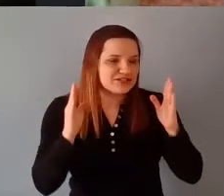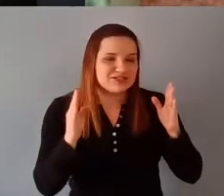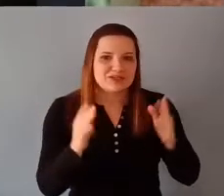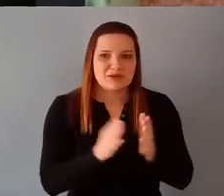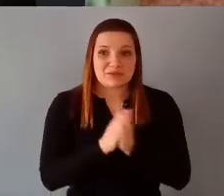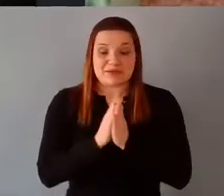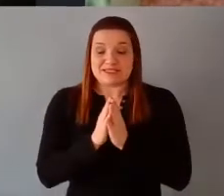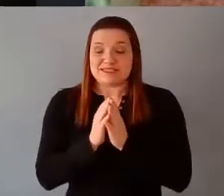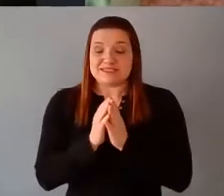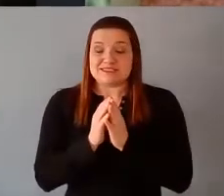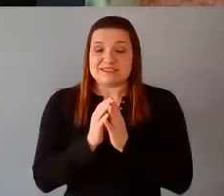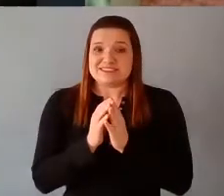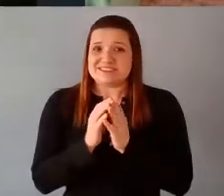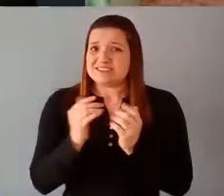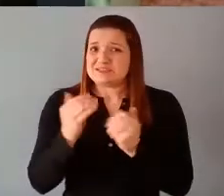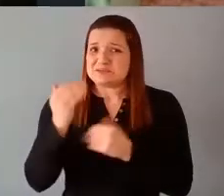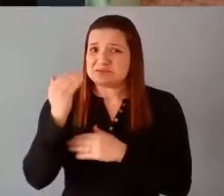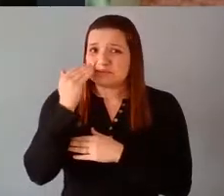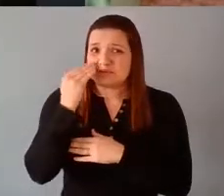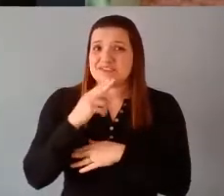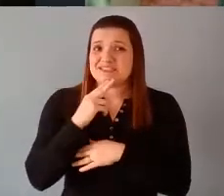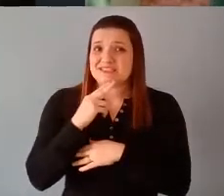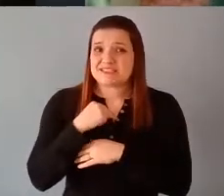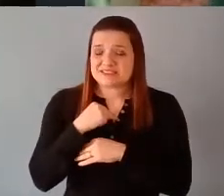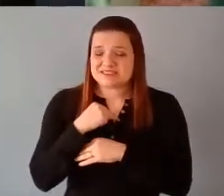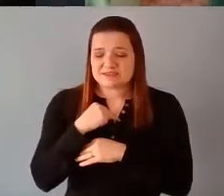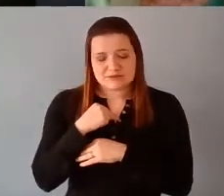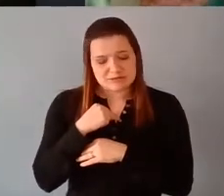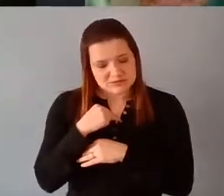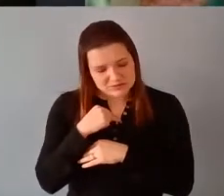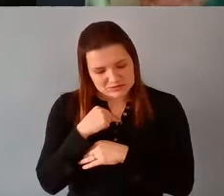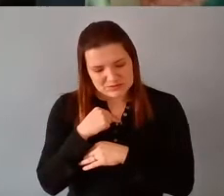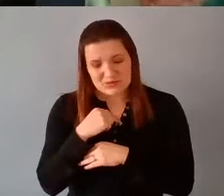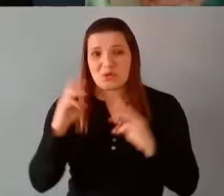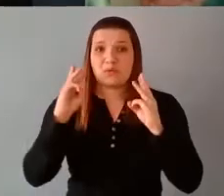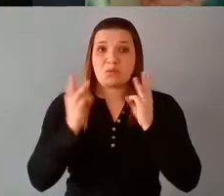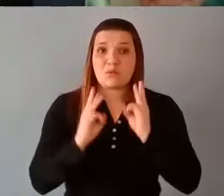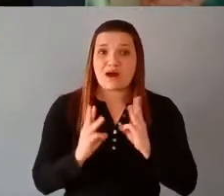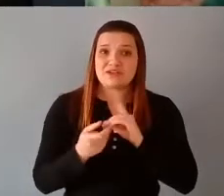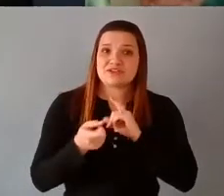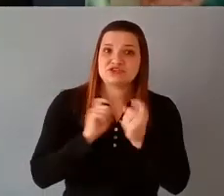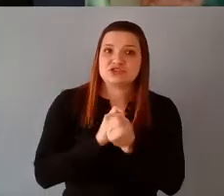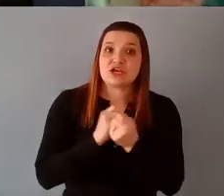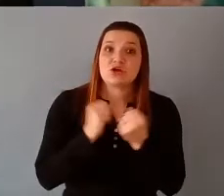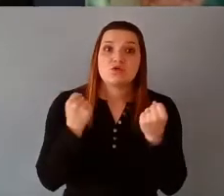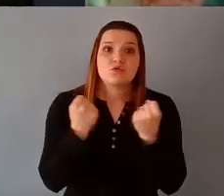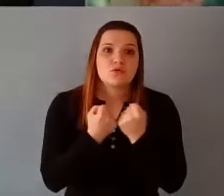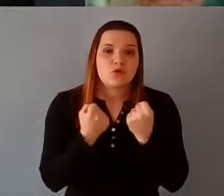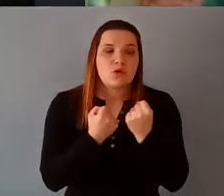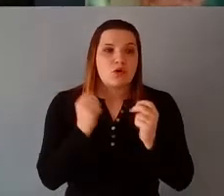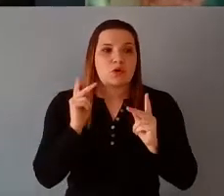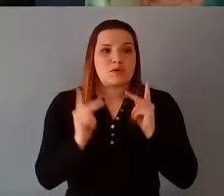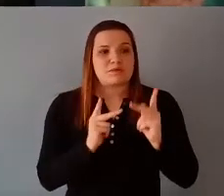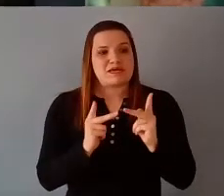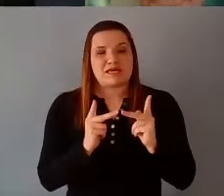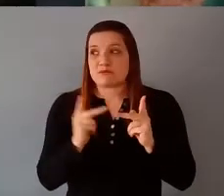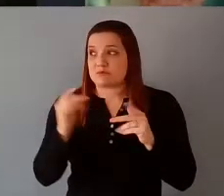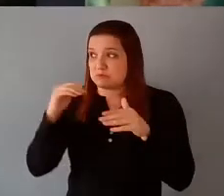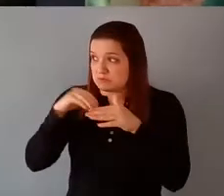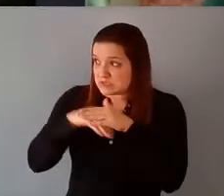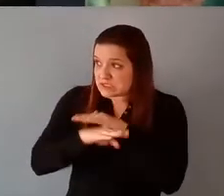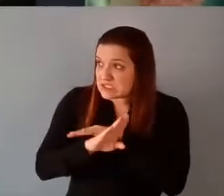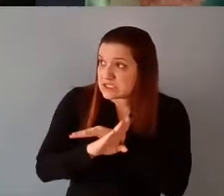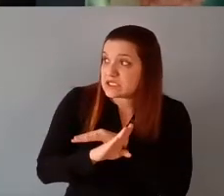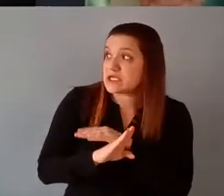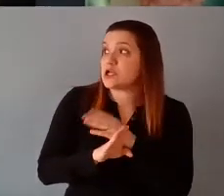knew Thanksgiving was coming. We knew colder weather was arriving, which would drive people indoors and hard